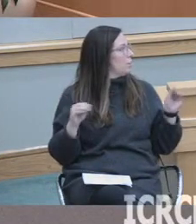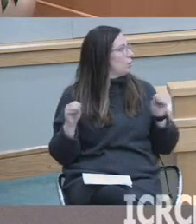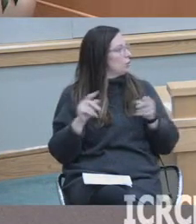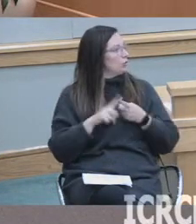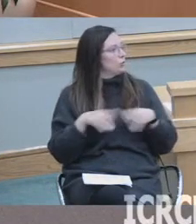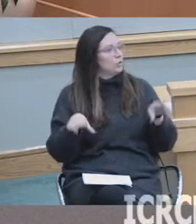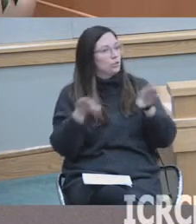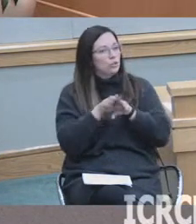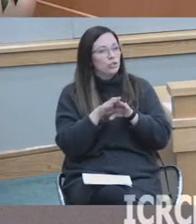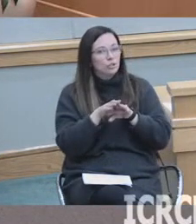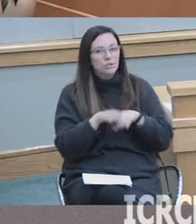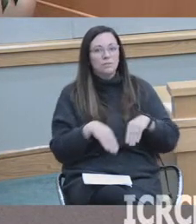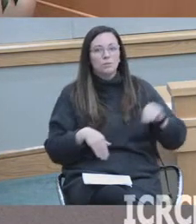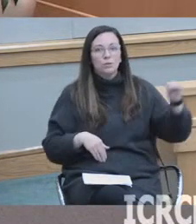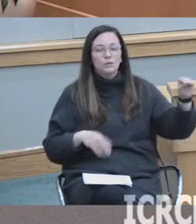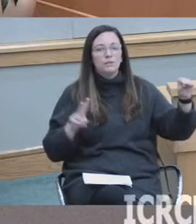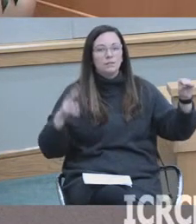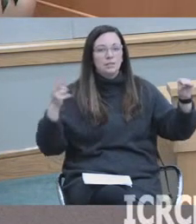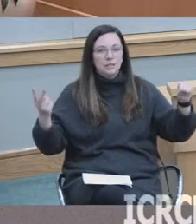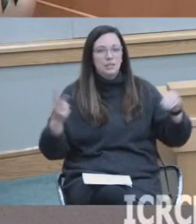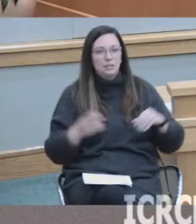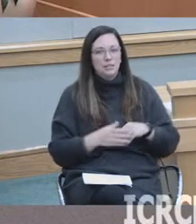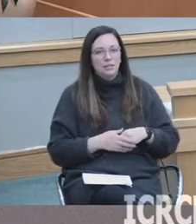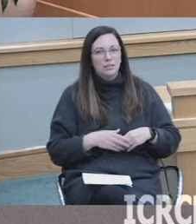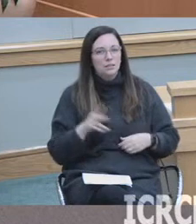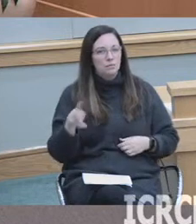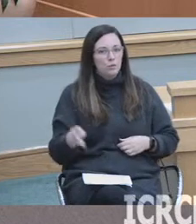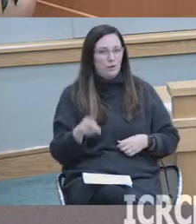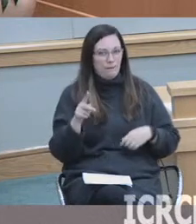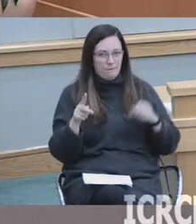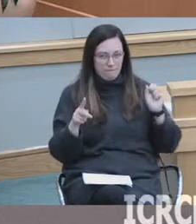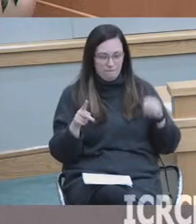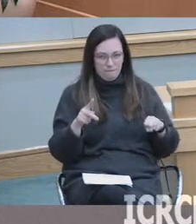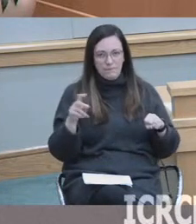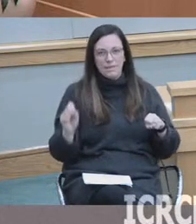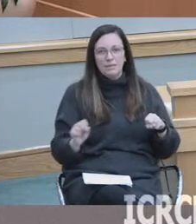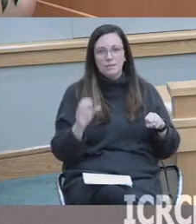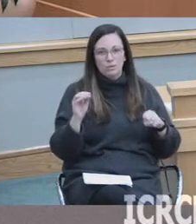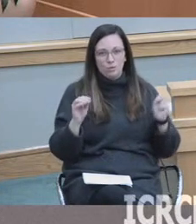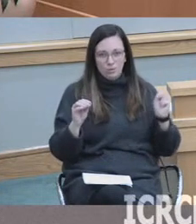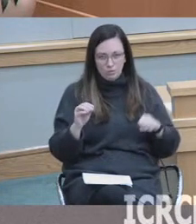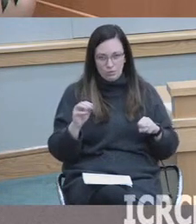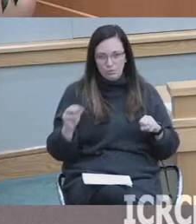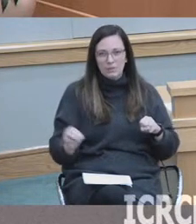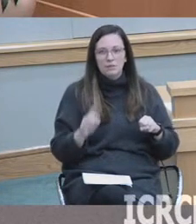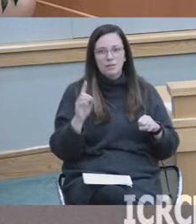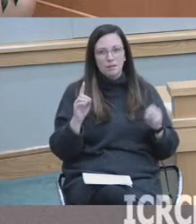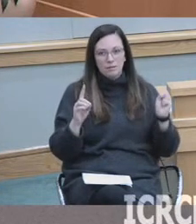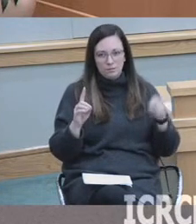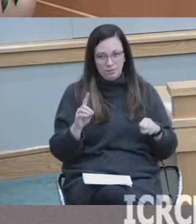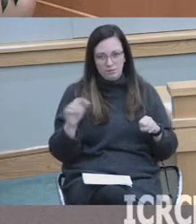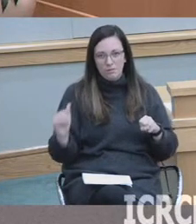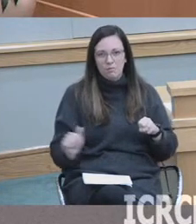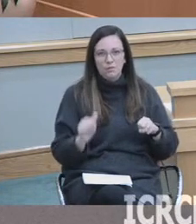adjourn? So moved. Second? Mr. Putoff. Yes. Mr. Sextro. Yes. Ms. McDaniel.